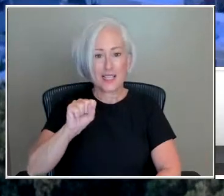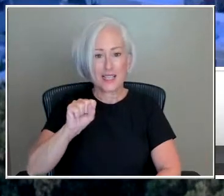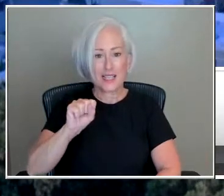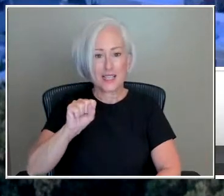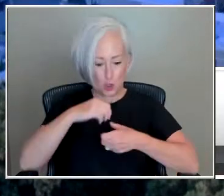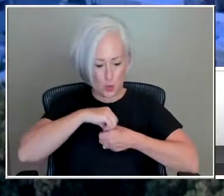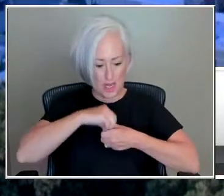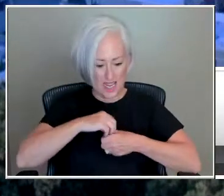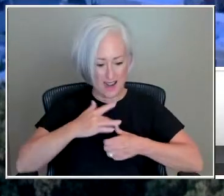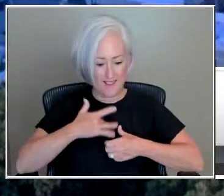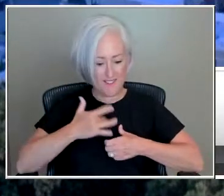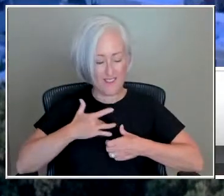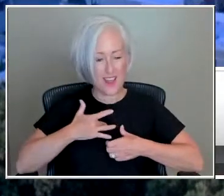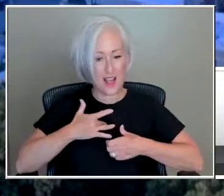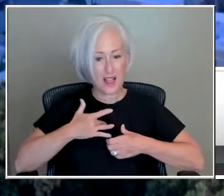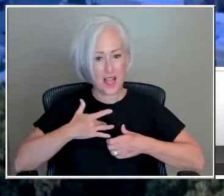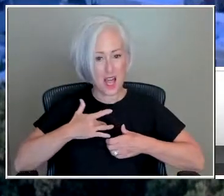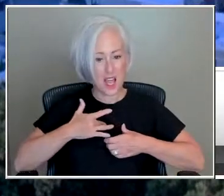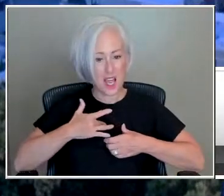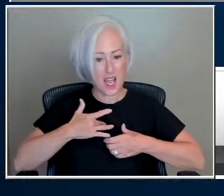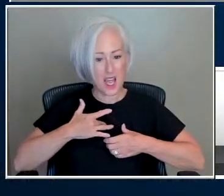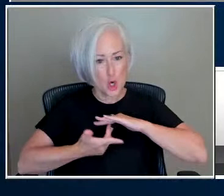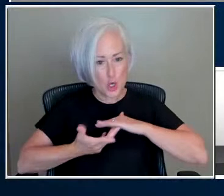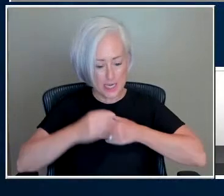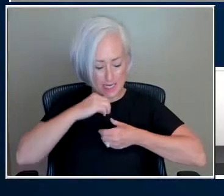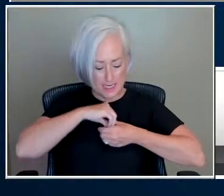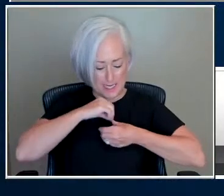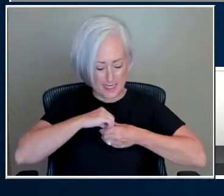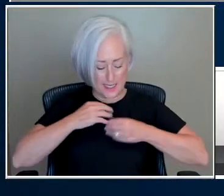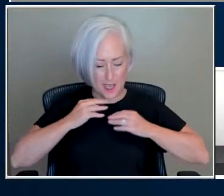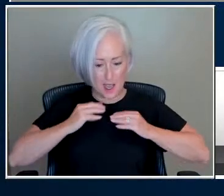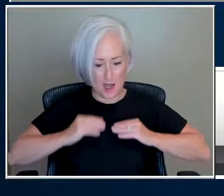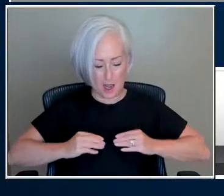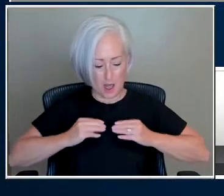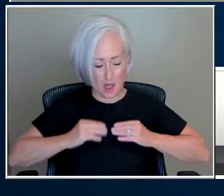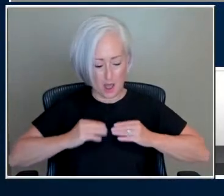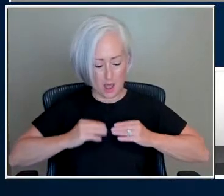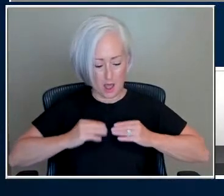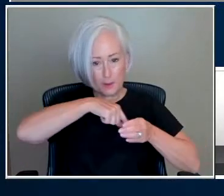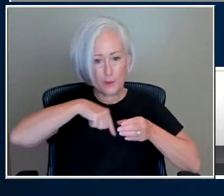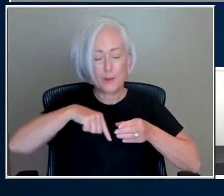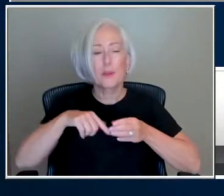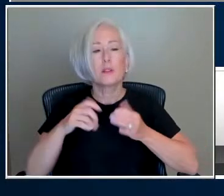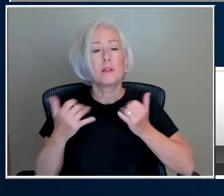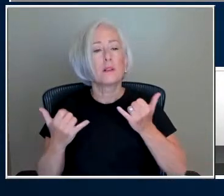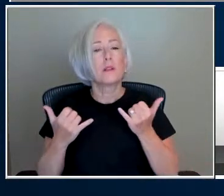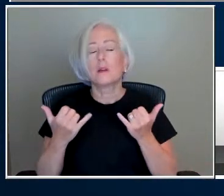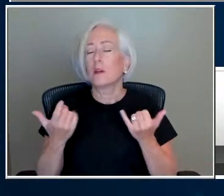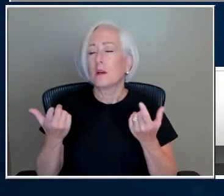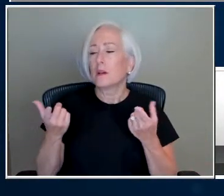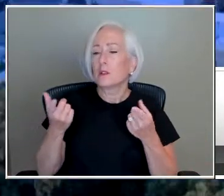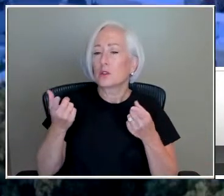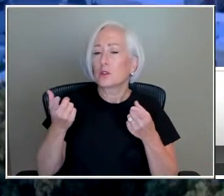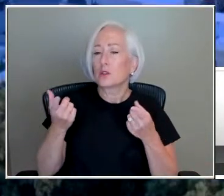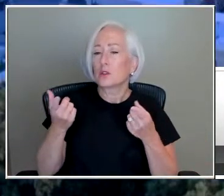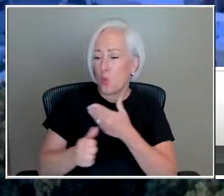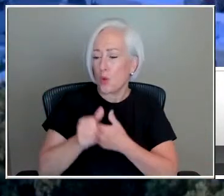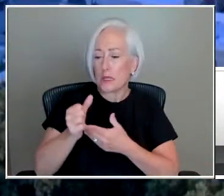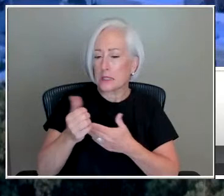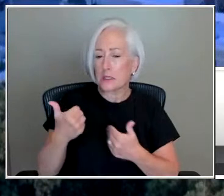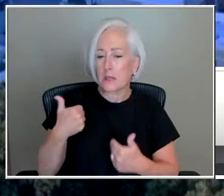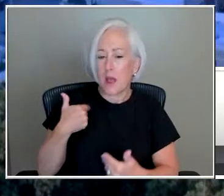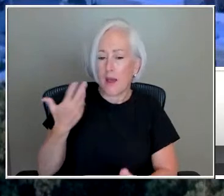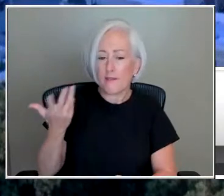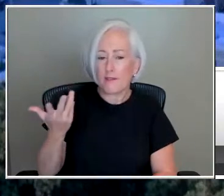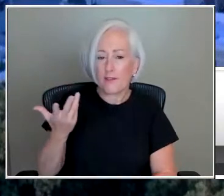does an oxidation burn. So what's at risk when it comes to our health when these alerts go out? For